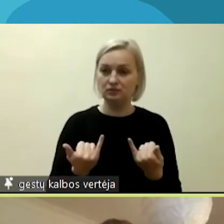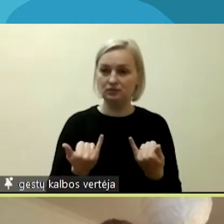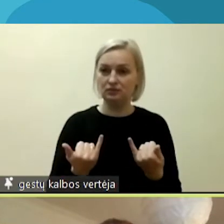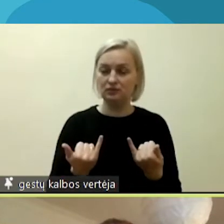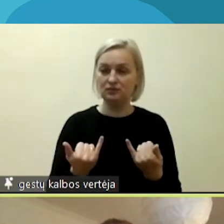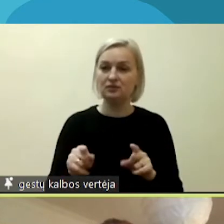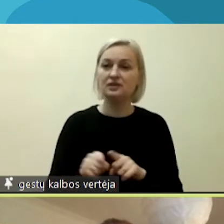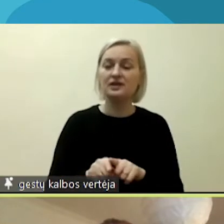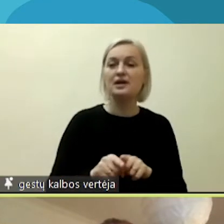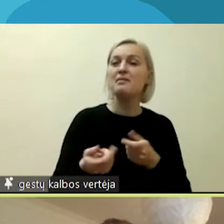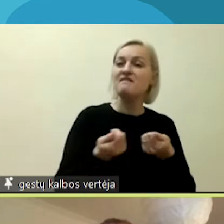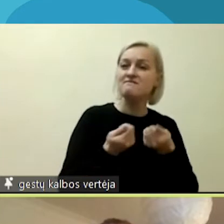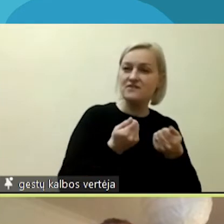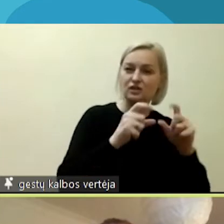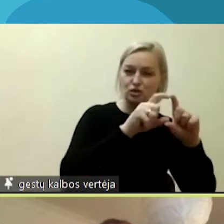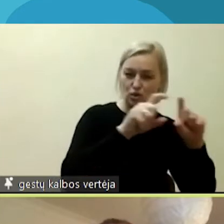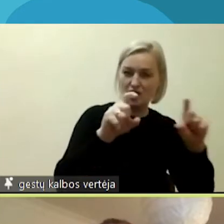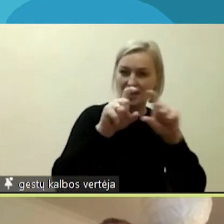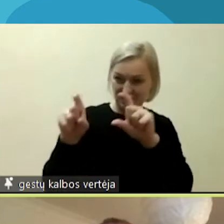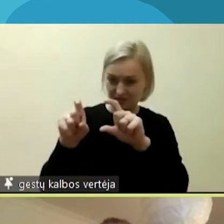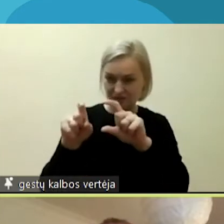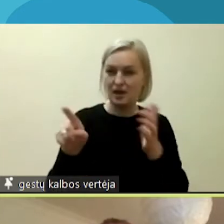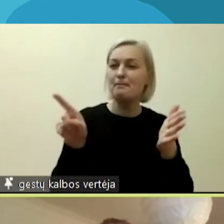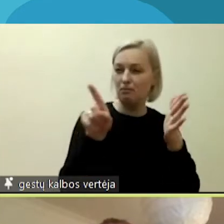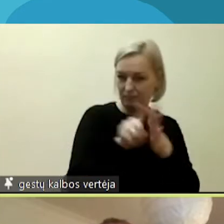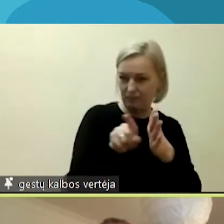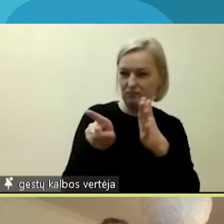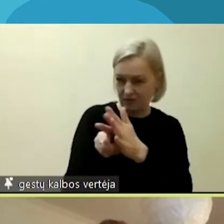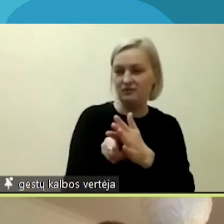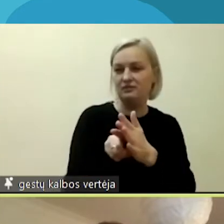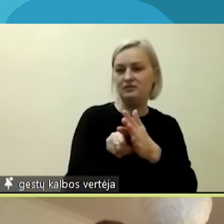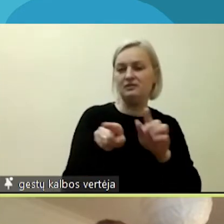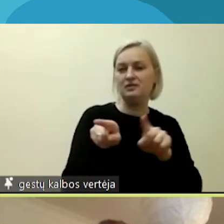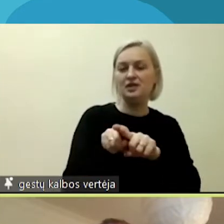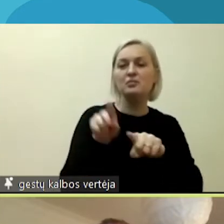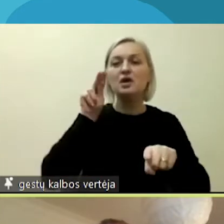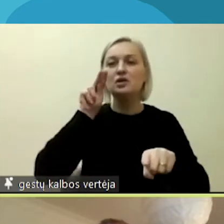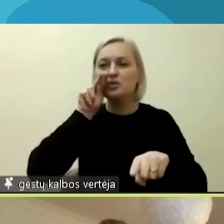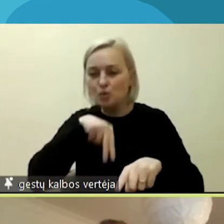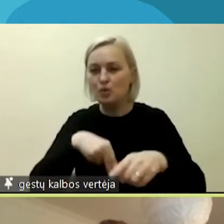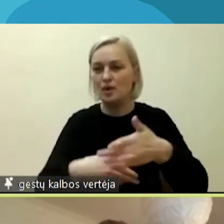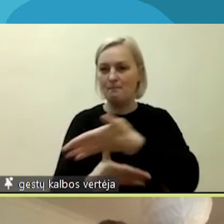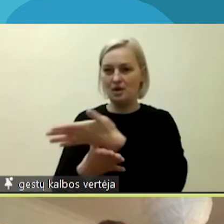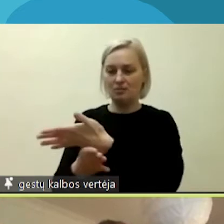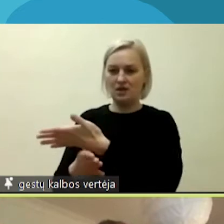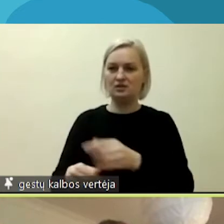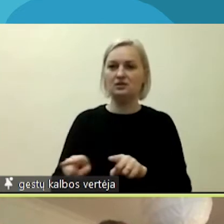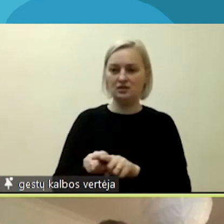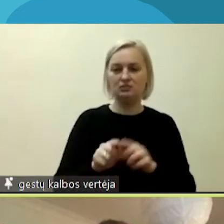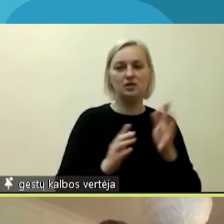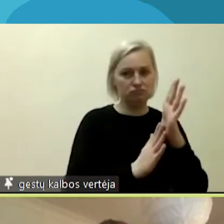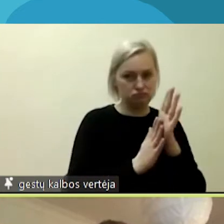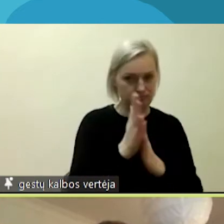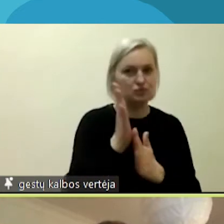policy and practice. We've seen real progress on hate crime legislation. We're expecting very good, very strong hate